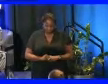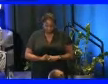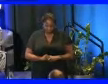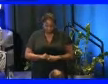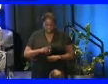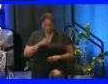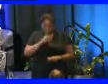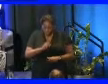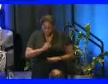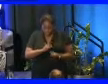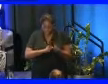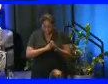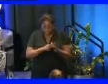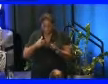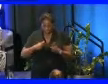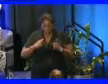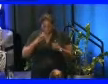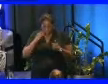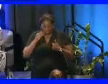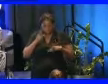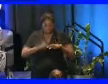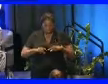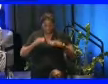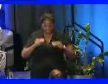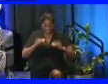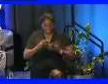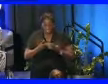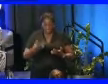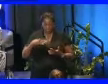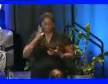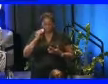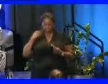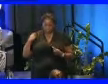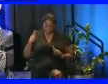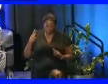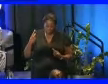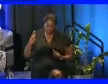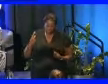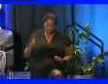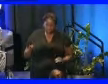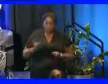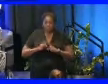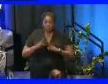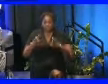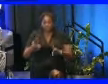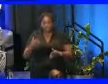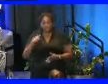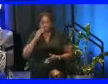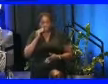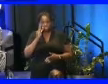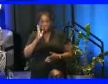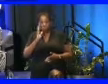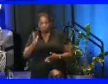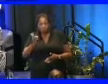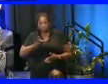lived experience because, again, like I said earlier, you can't teach what we've lived through, but that person with the lived experience will bring